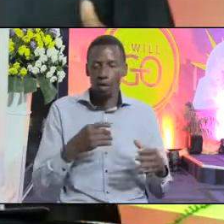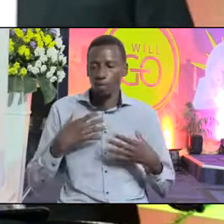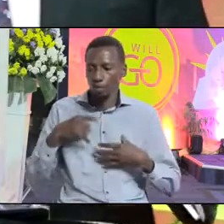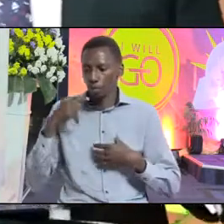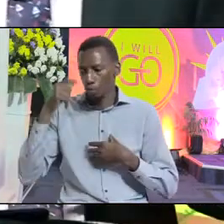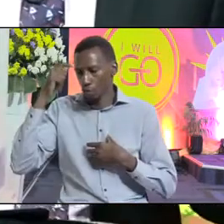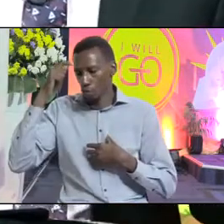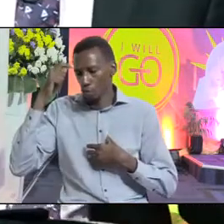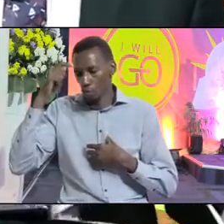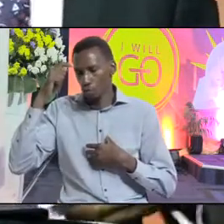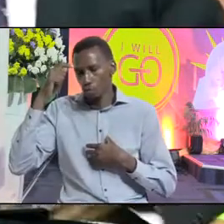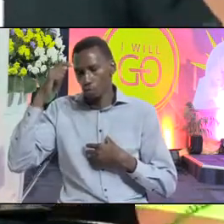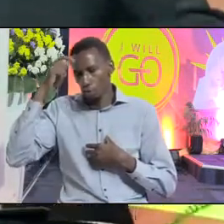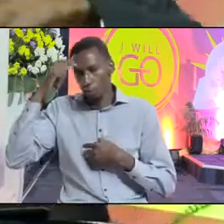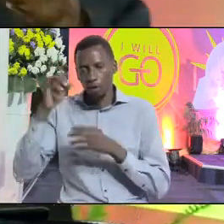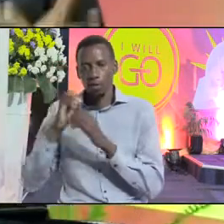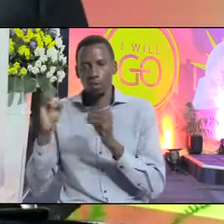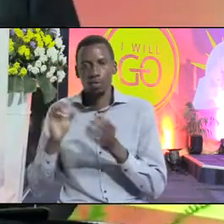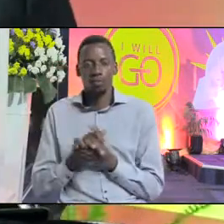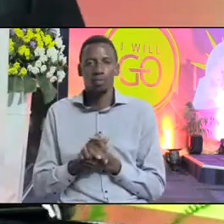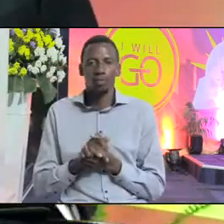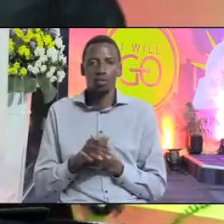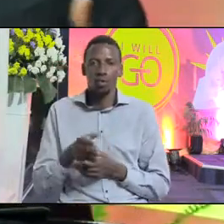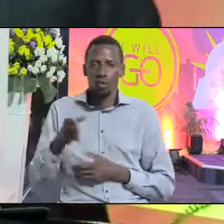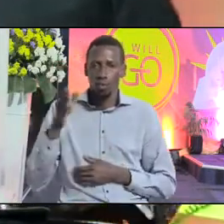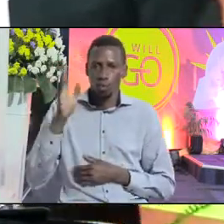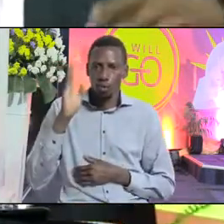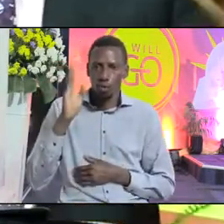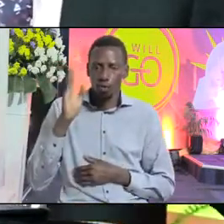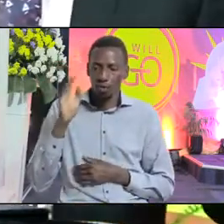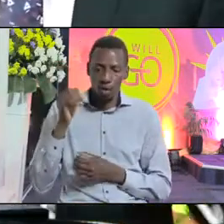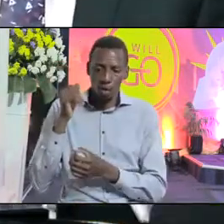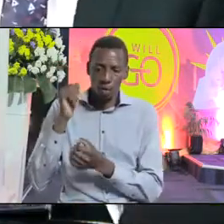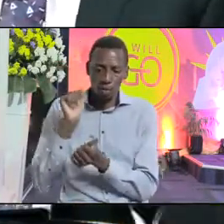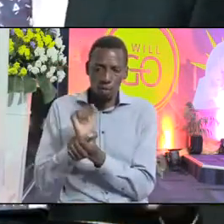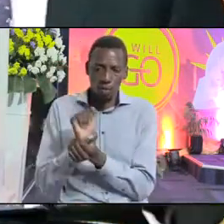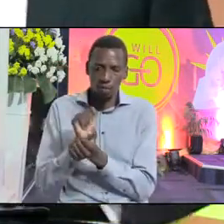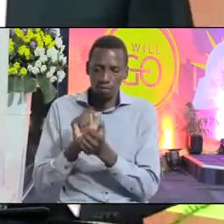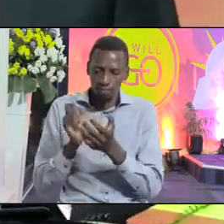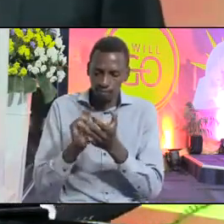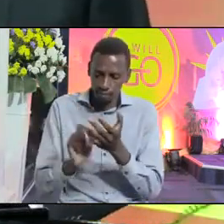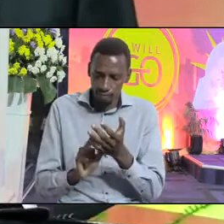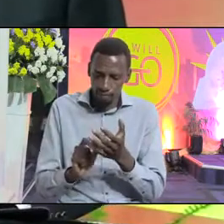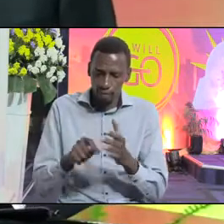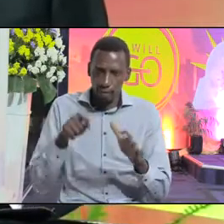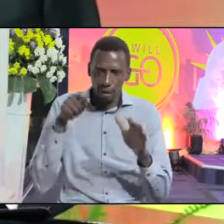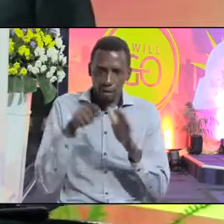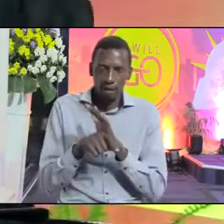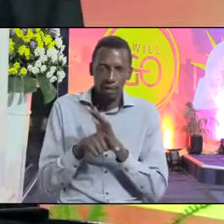deals with such weighty matters such as sin and salvation,